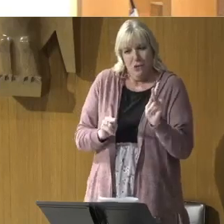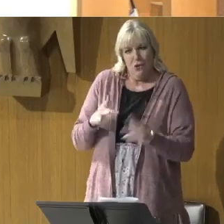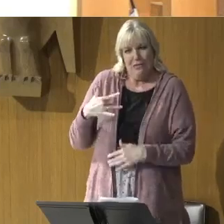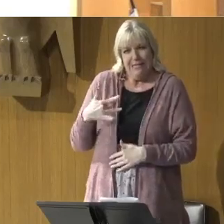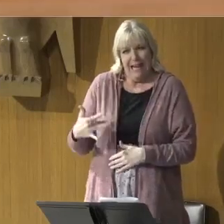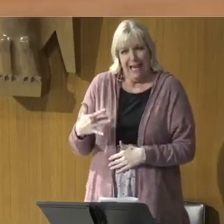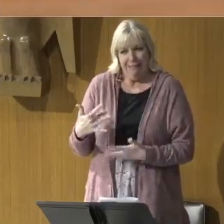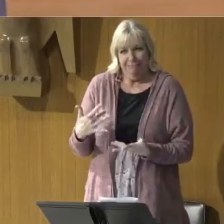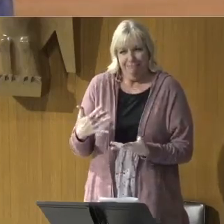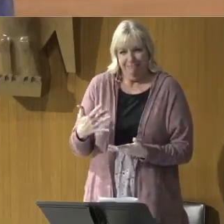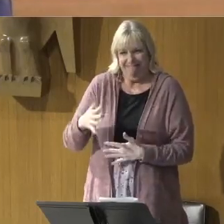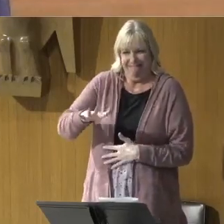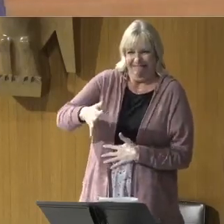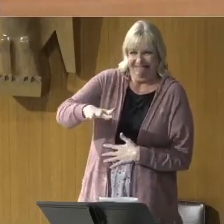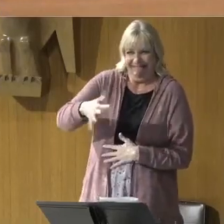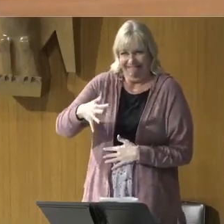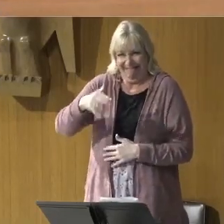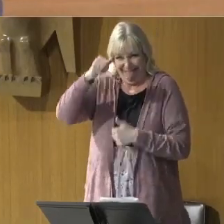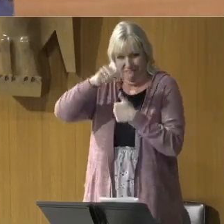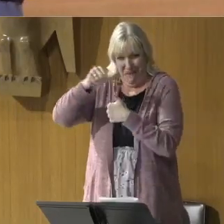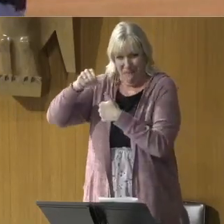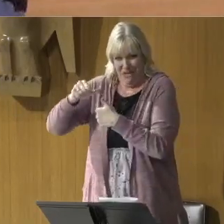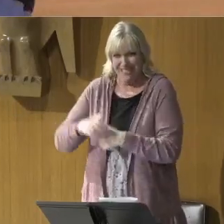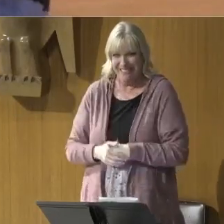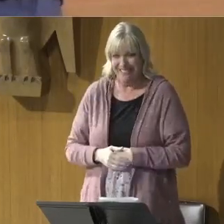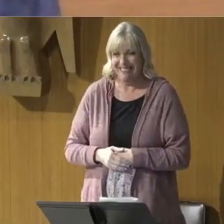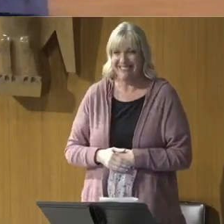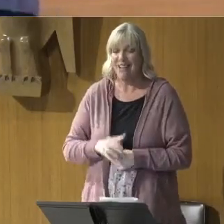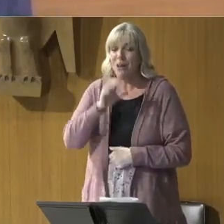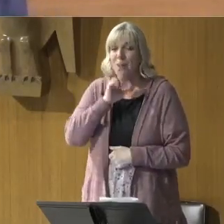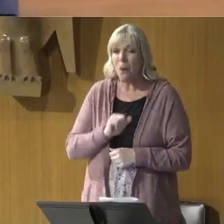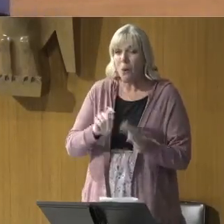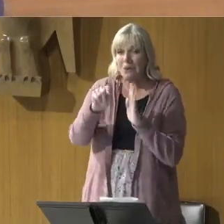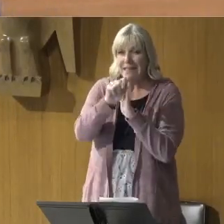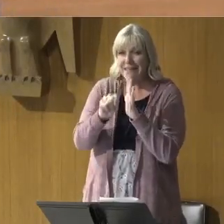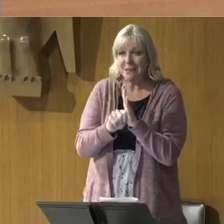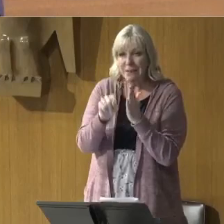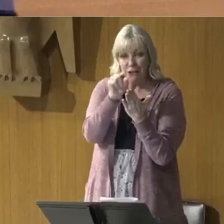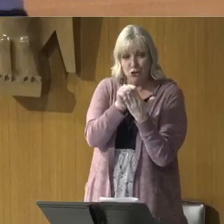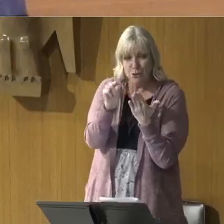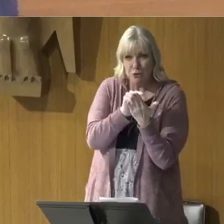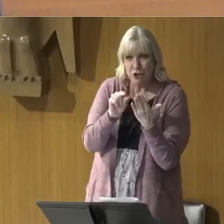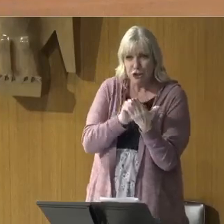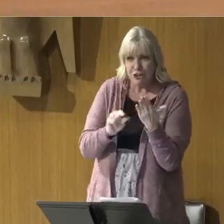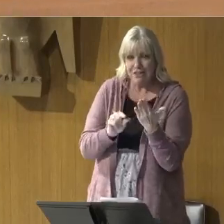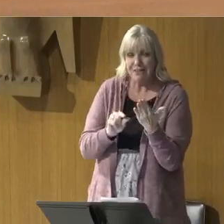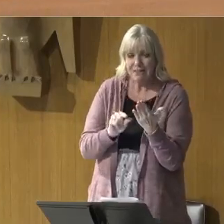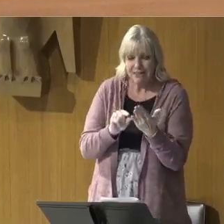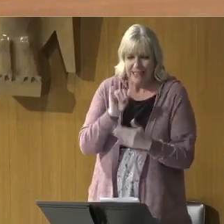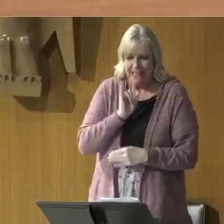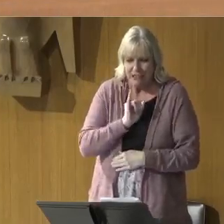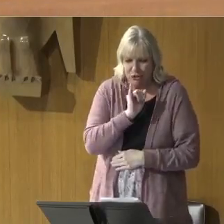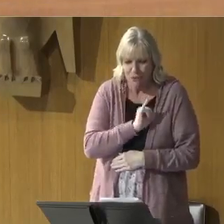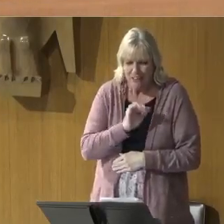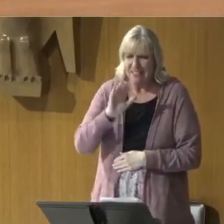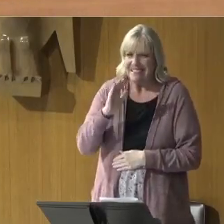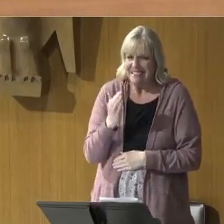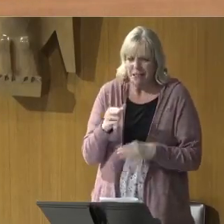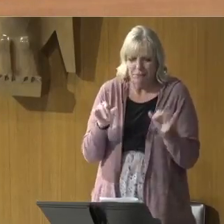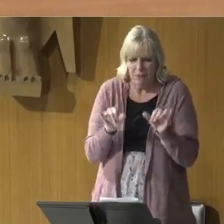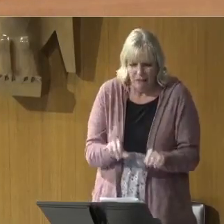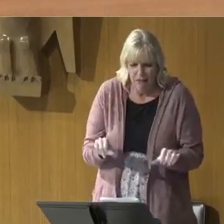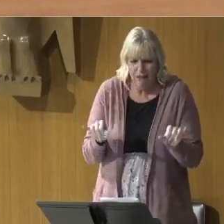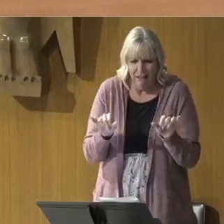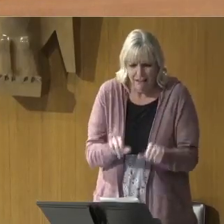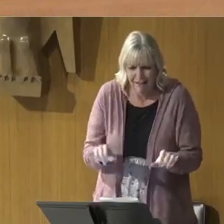In the Hebrew Scriptures, or what we call the Old Testament, the story of ancient Israel follows the same pattern again and again.